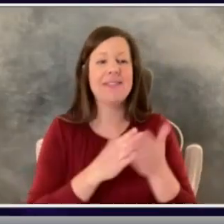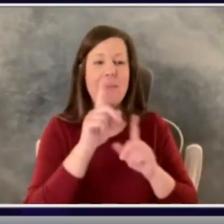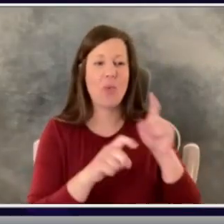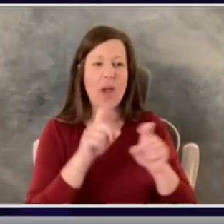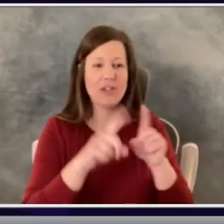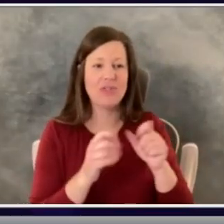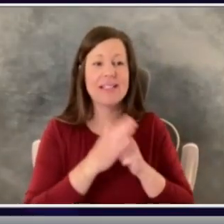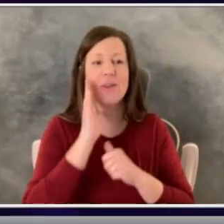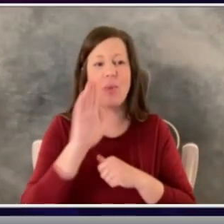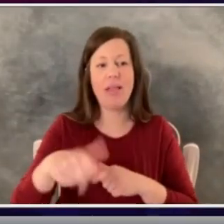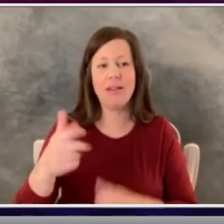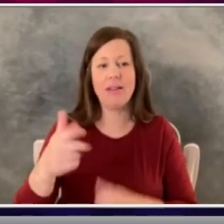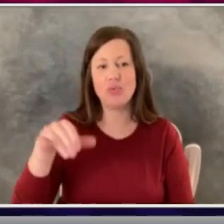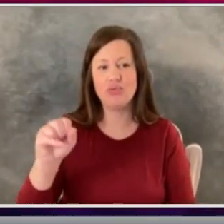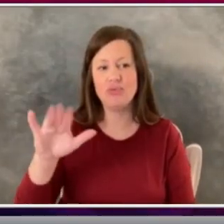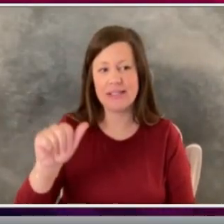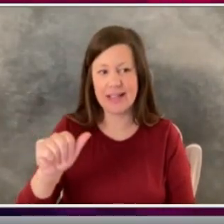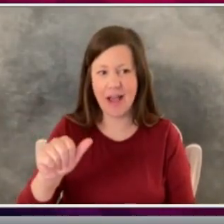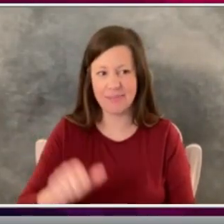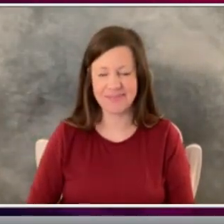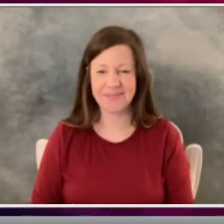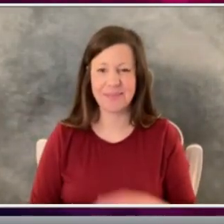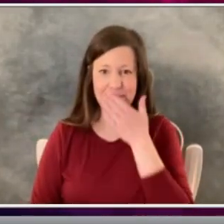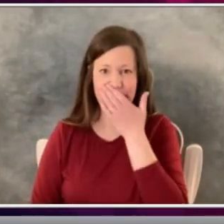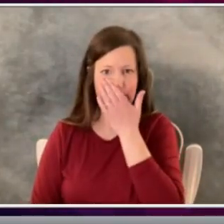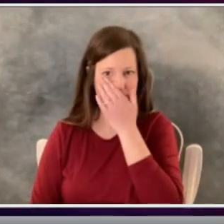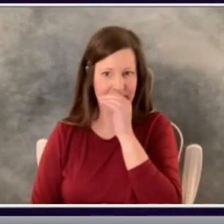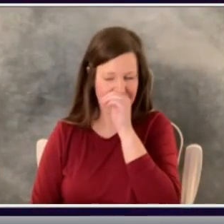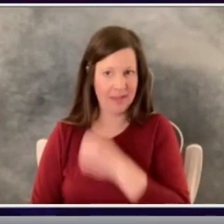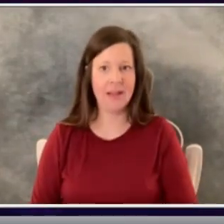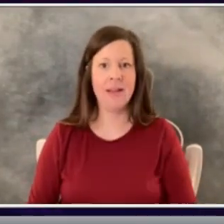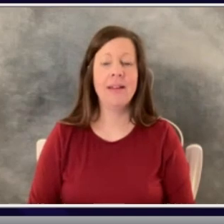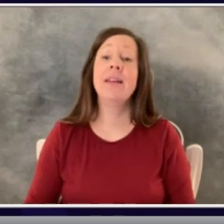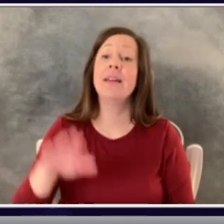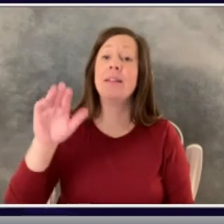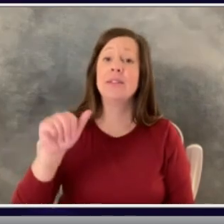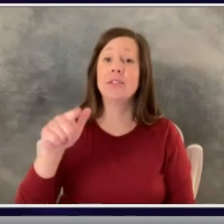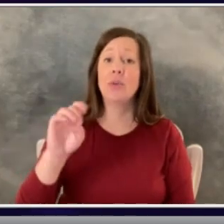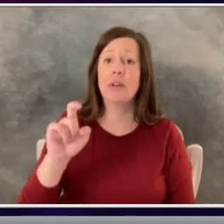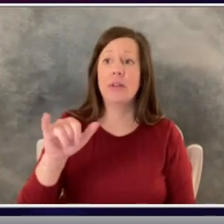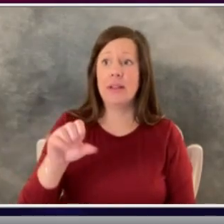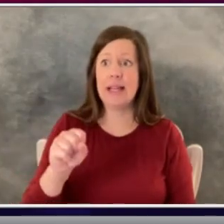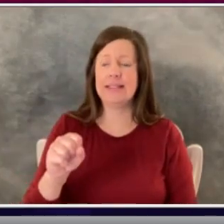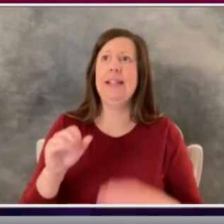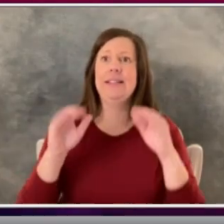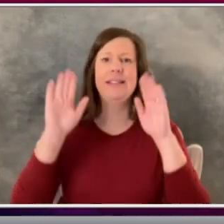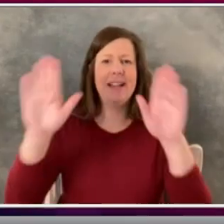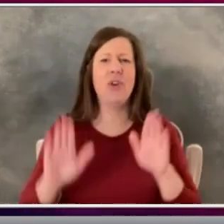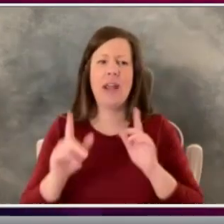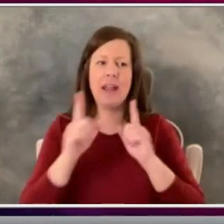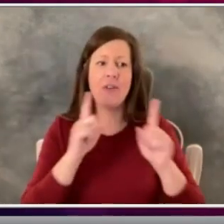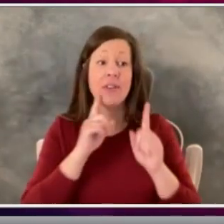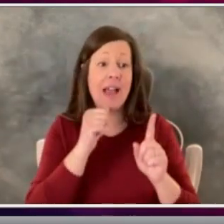Jessica Lovell in Studio B with our viewer questions. Alexa, such a great conversation this morning. And you know what? I don't have any questions,